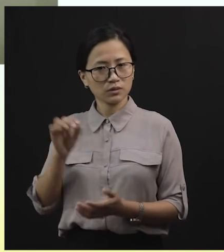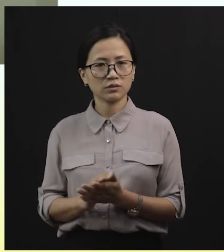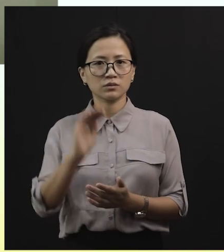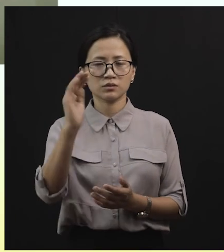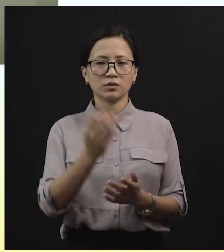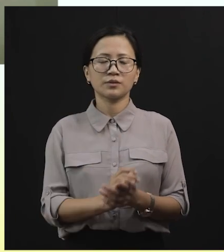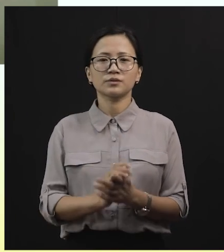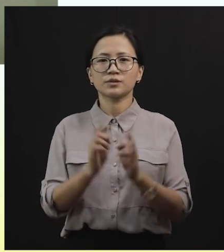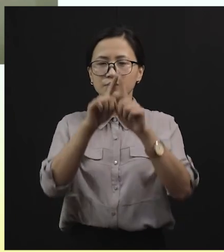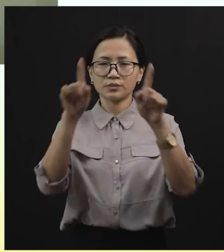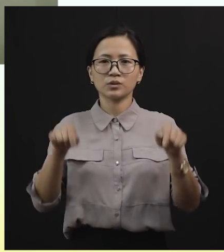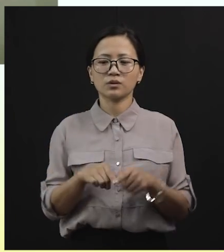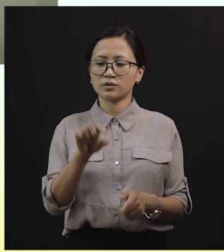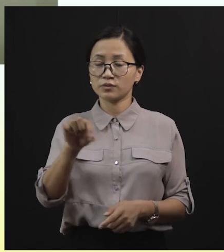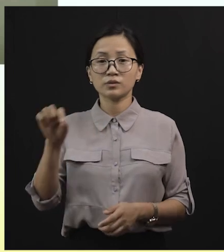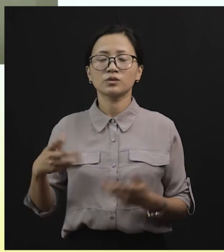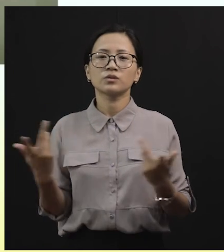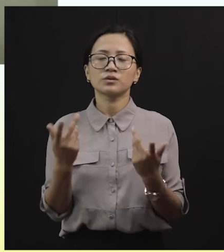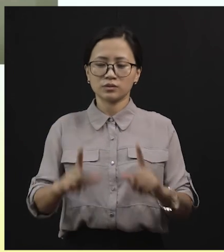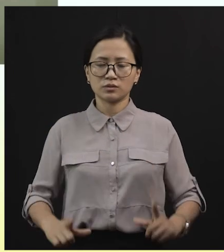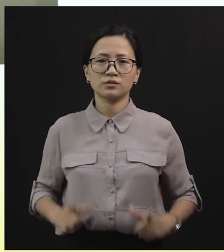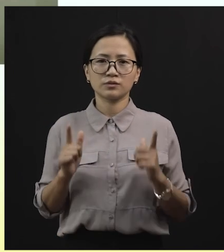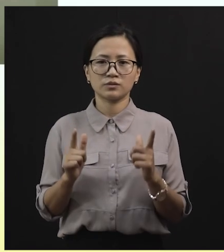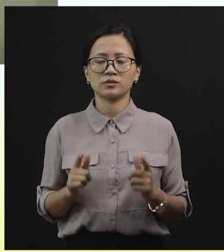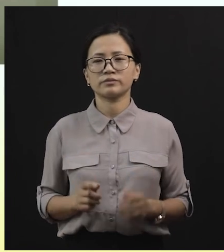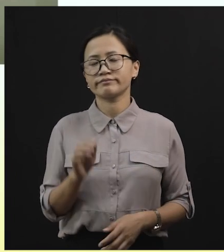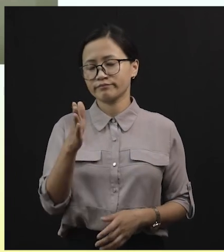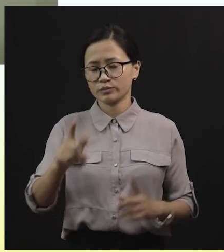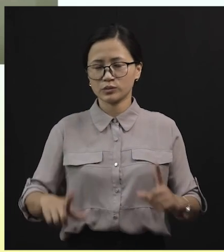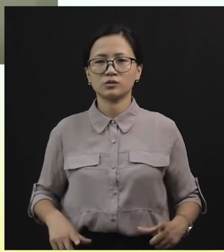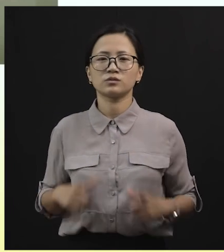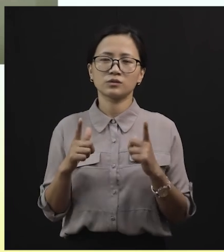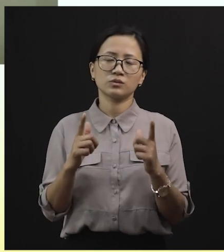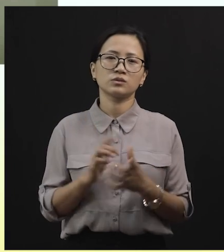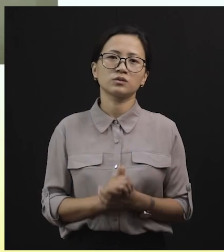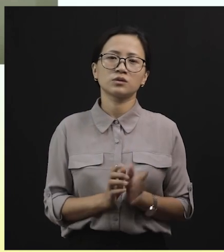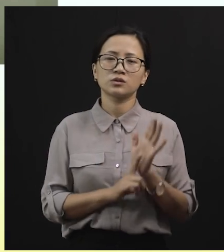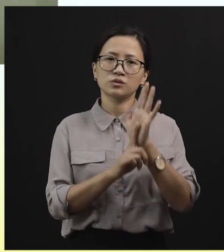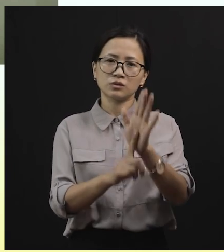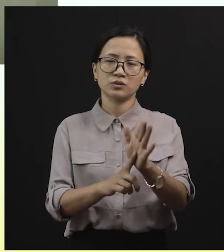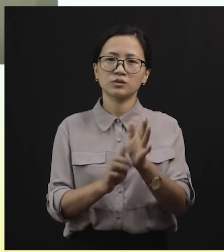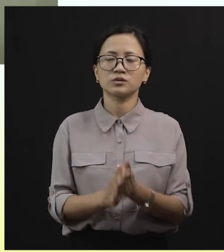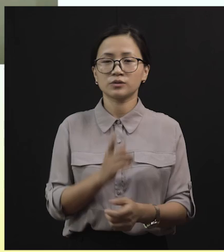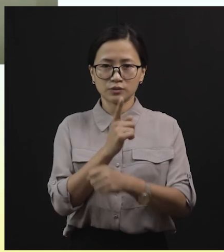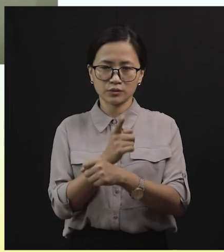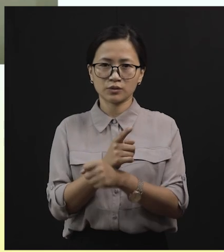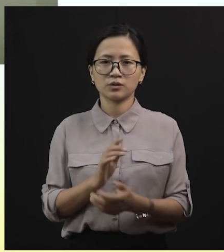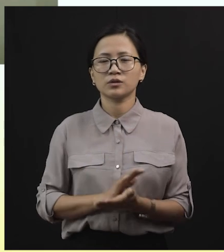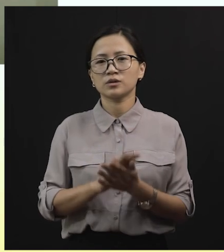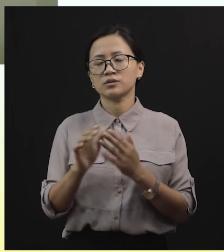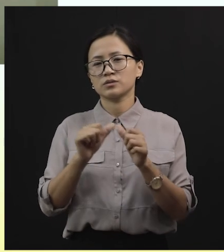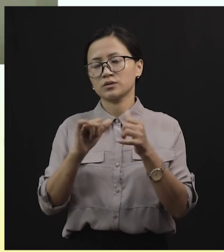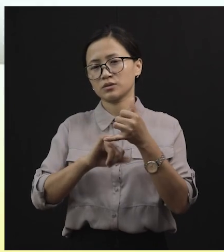pictures, identify which is living and which is non-living, okay? And paste it in your note and show it to your teachers, okay? This will be